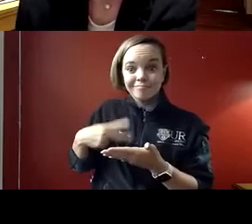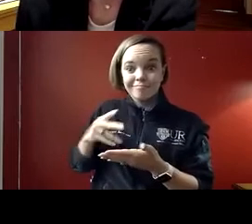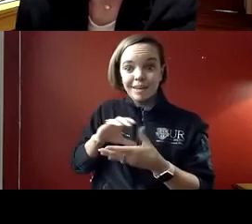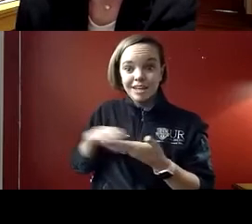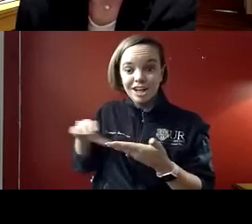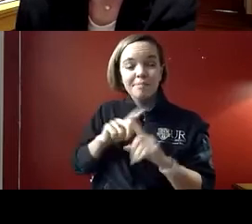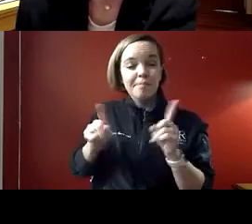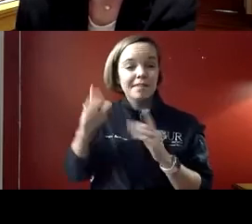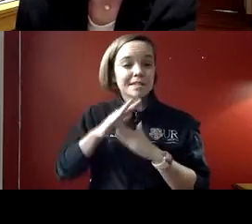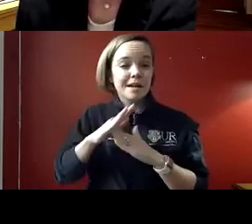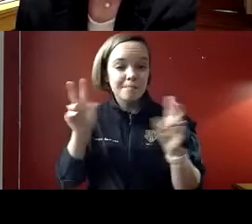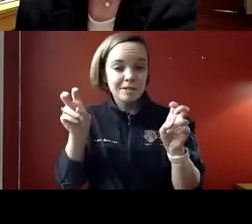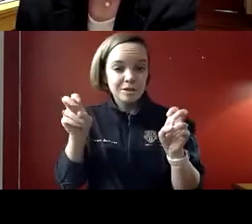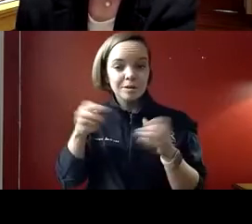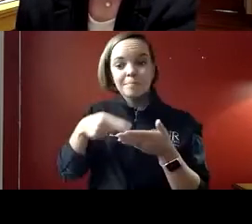and suffering.